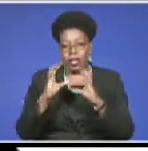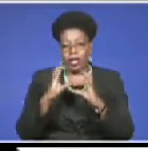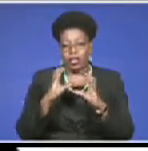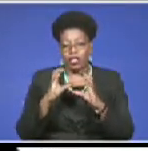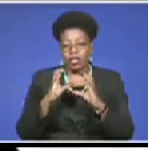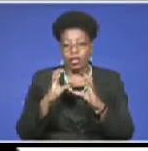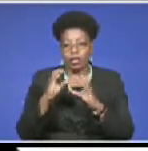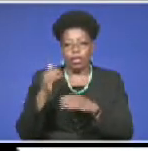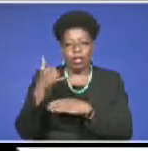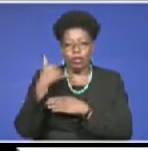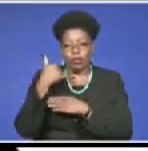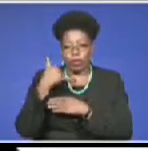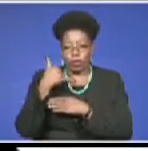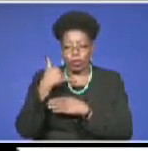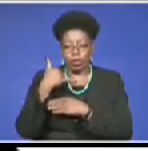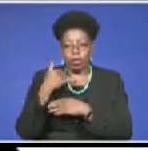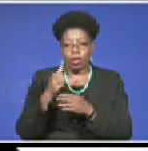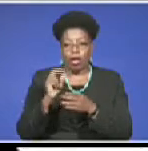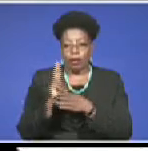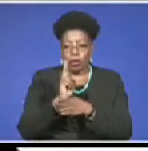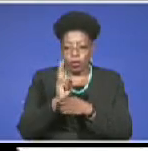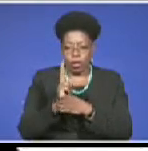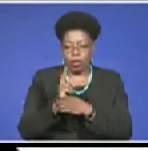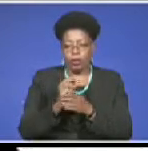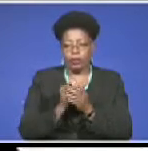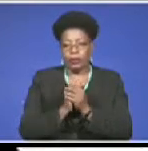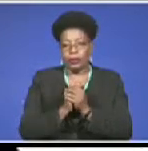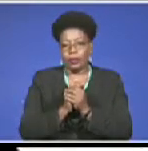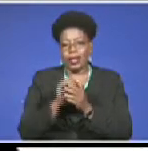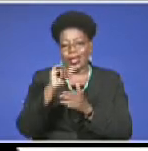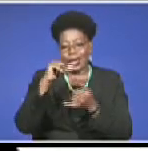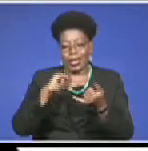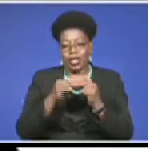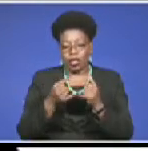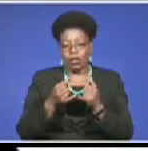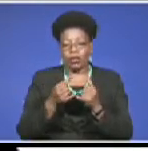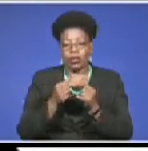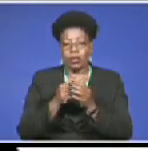electronic devices, and also to some other issues that have been going on within road traffic.